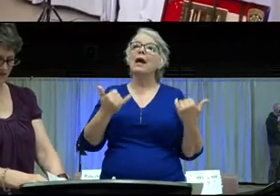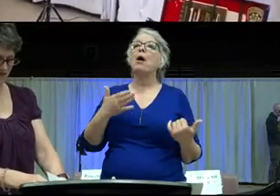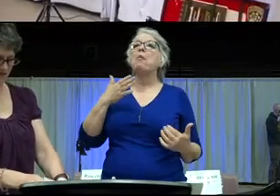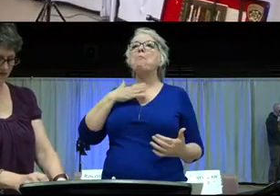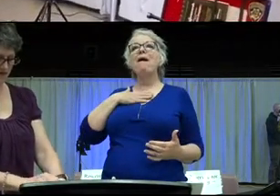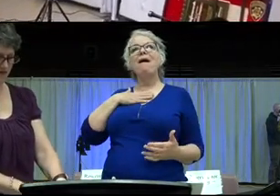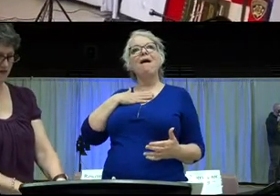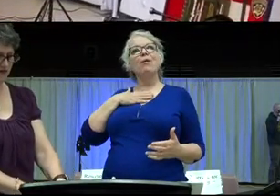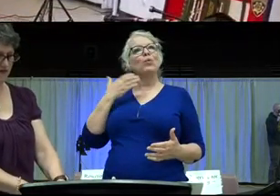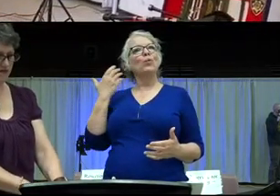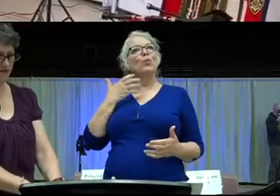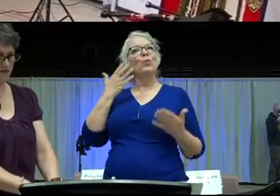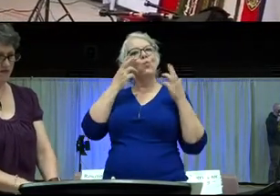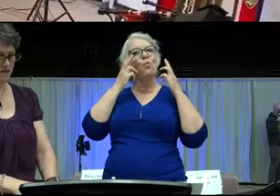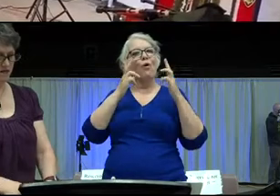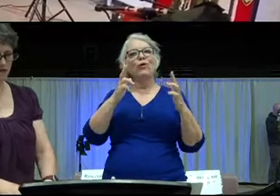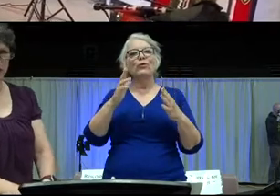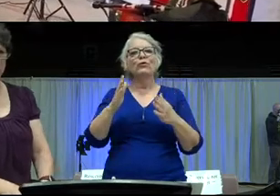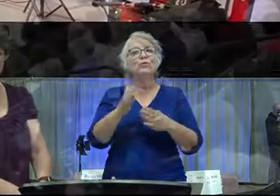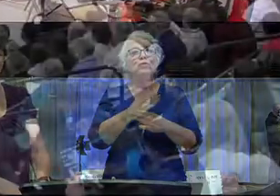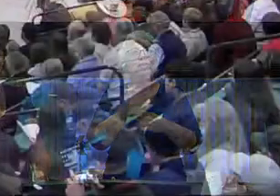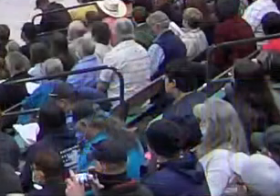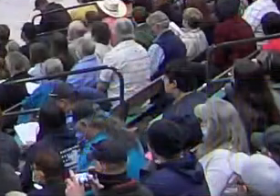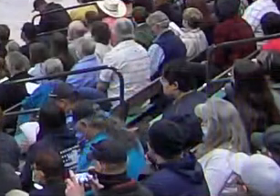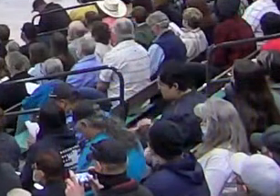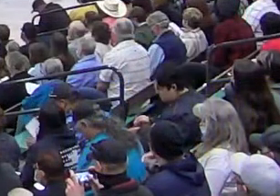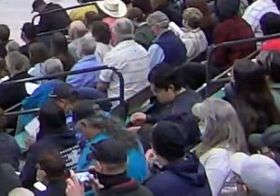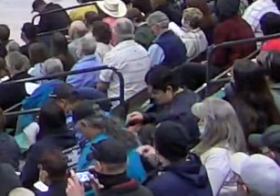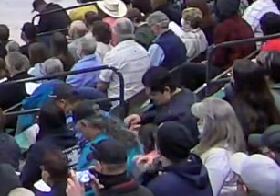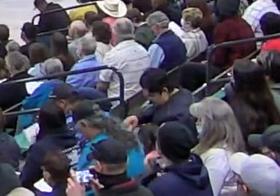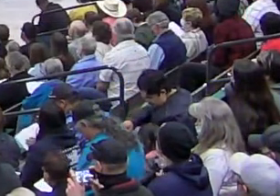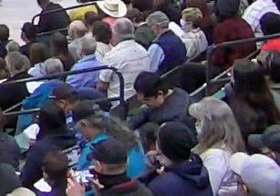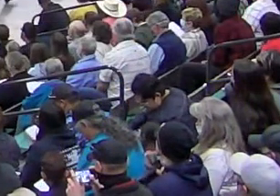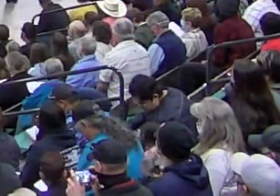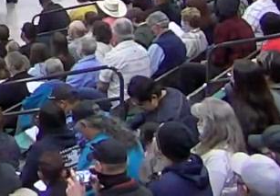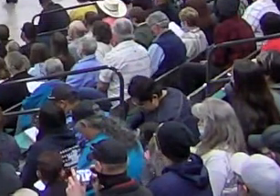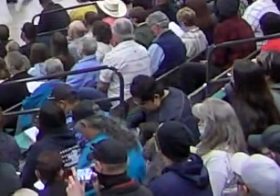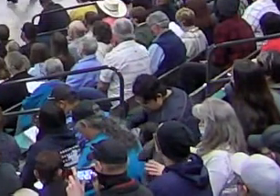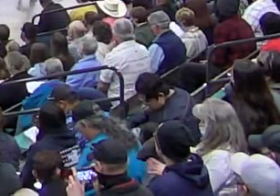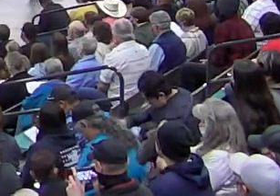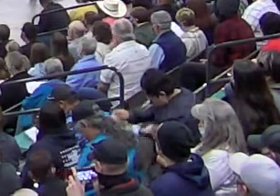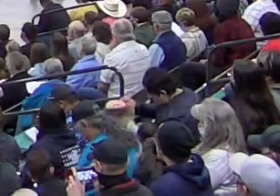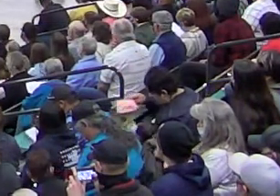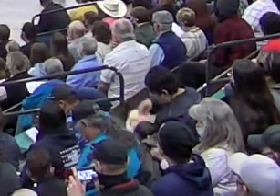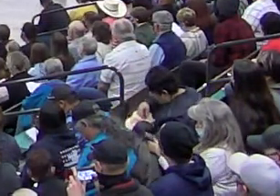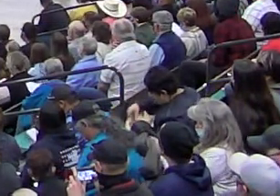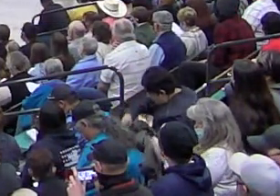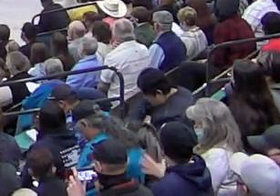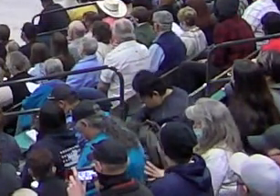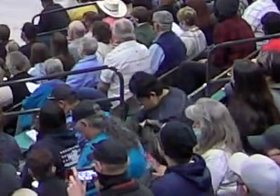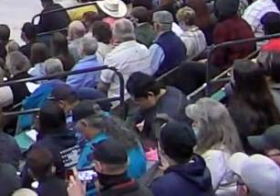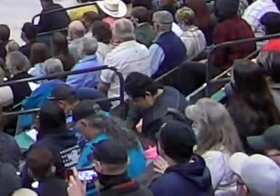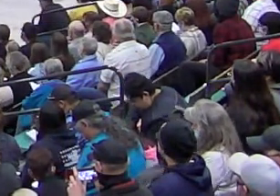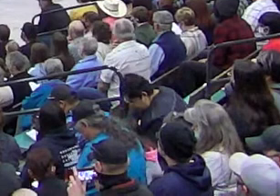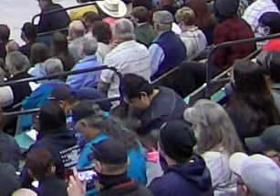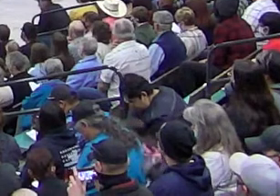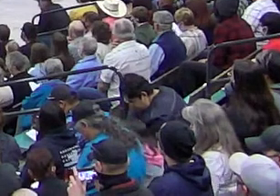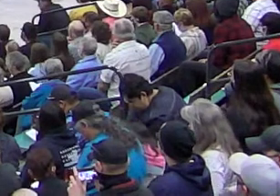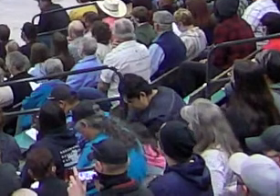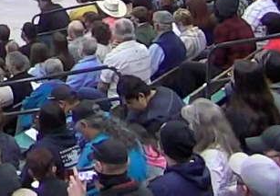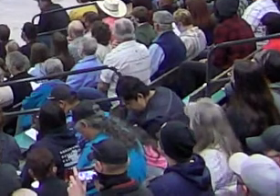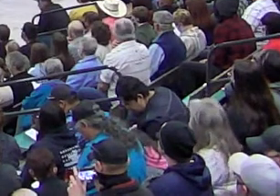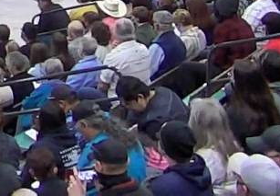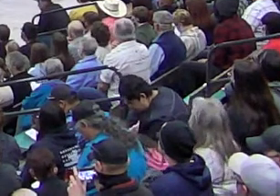my distinct honor to share in our graduate celebration as we recognize you, the 2020